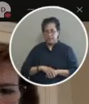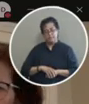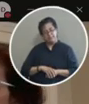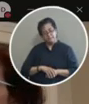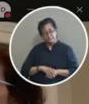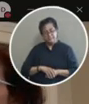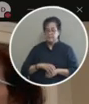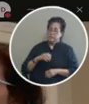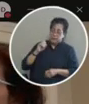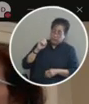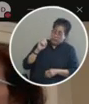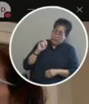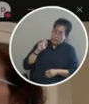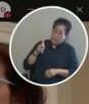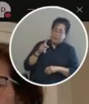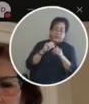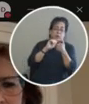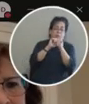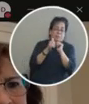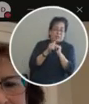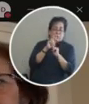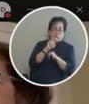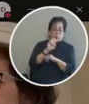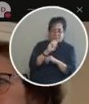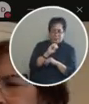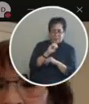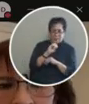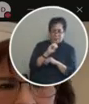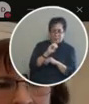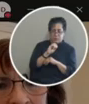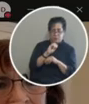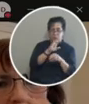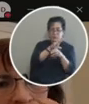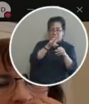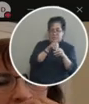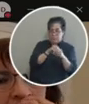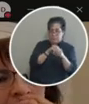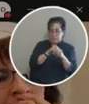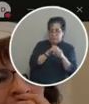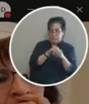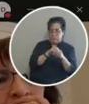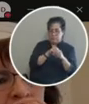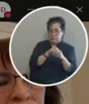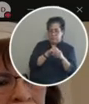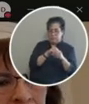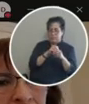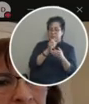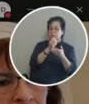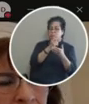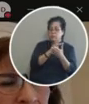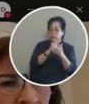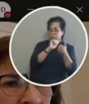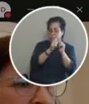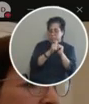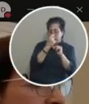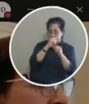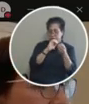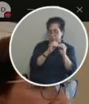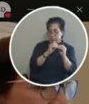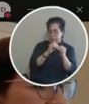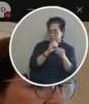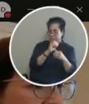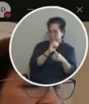Okay. So this is to amend the resolution to incorporate the approved amendment for number